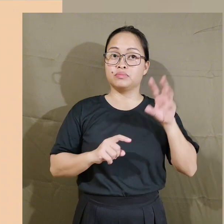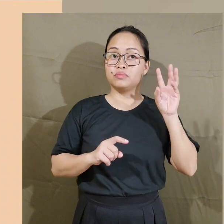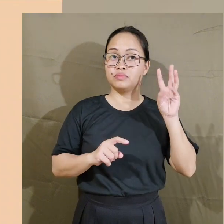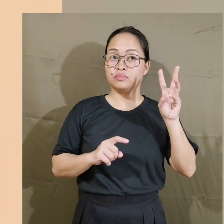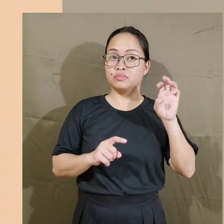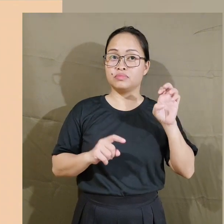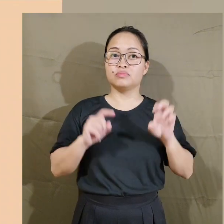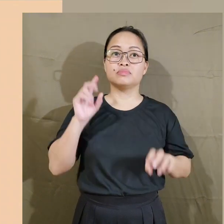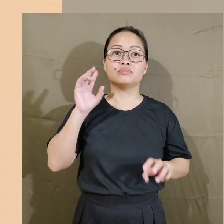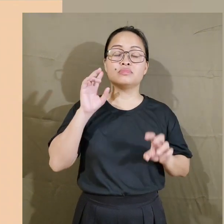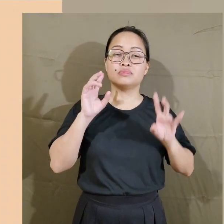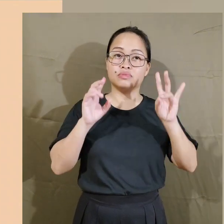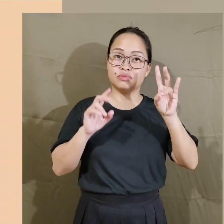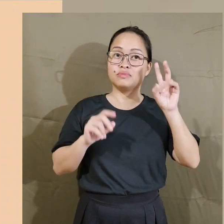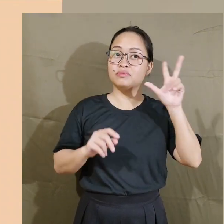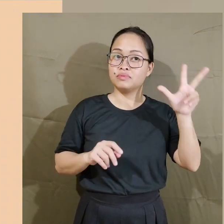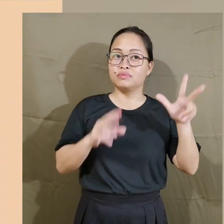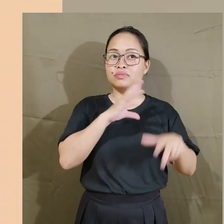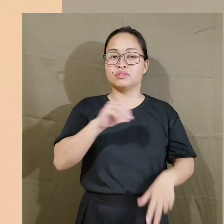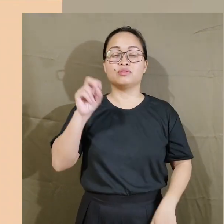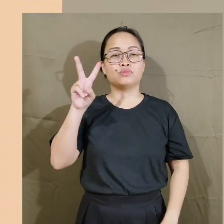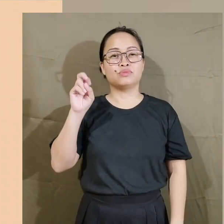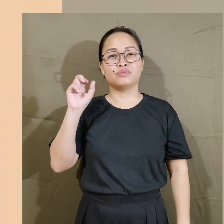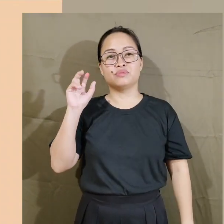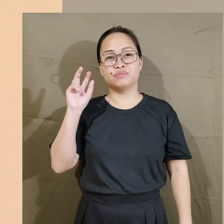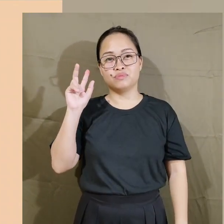between these two numbers is